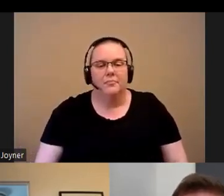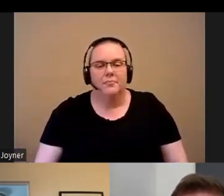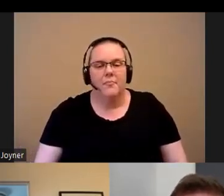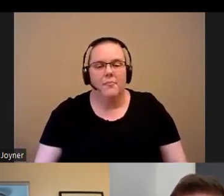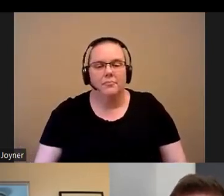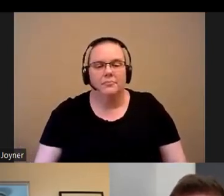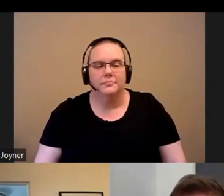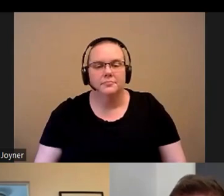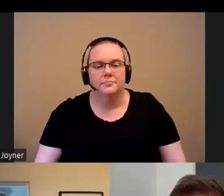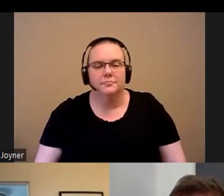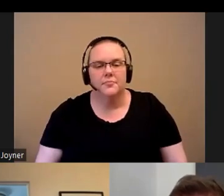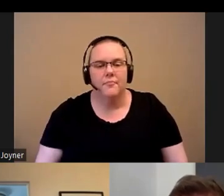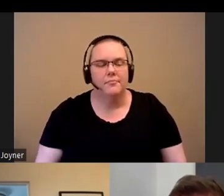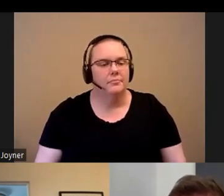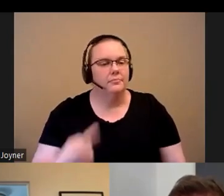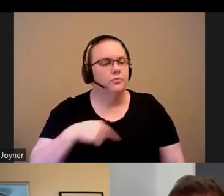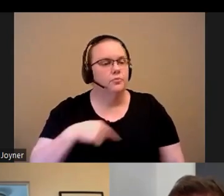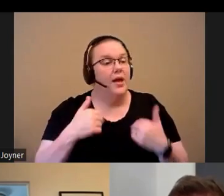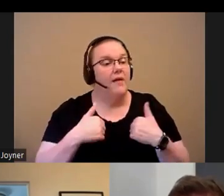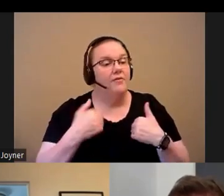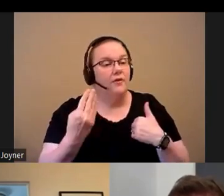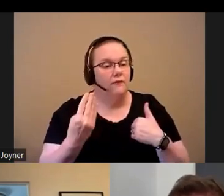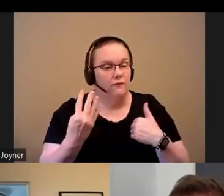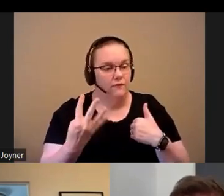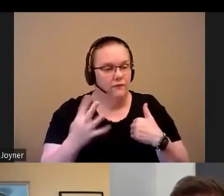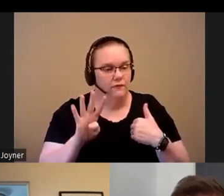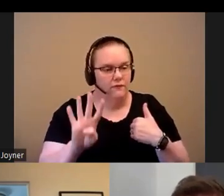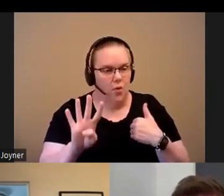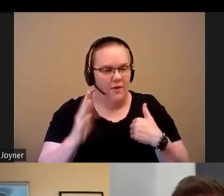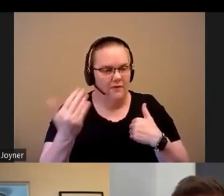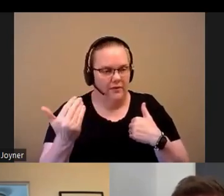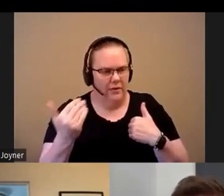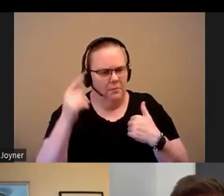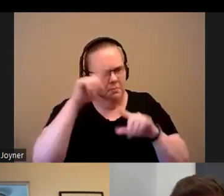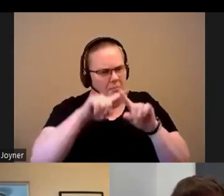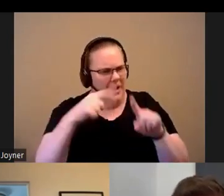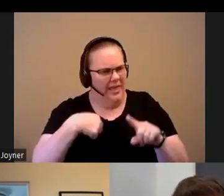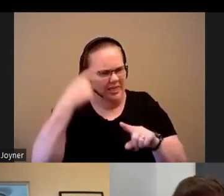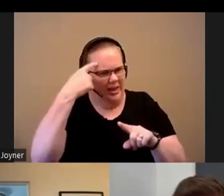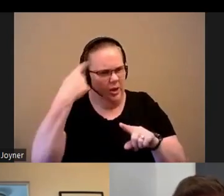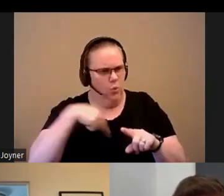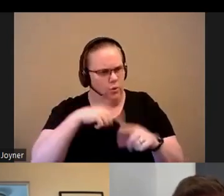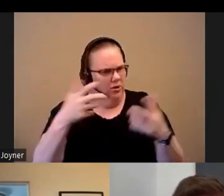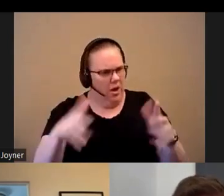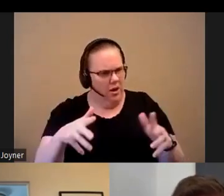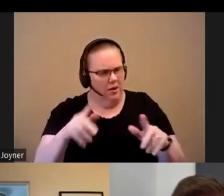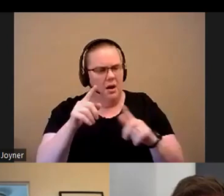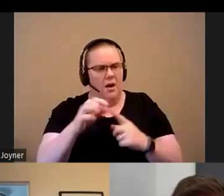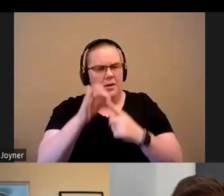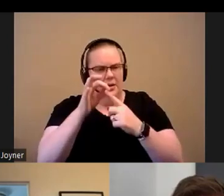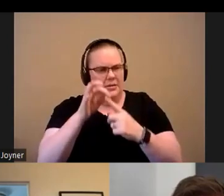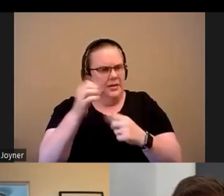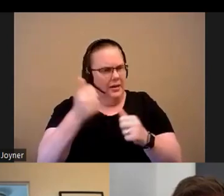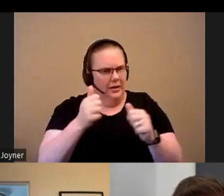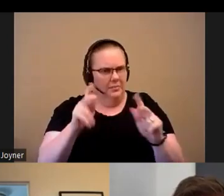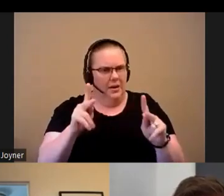Oh, Boo's pointing out we have until 4:15. I think we're kind of done. I think, unless anybody has more